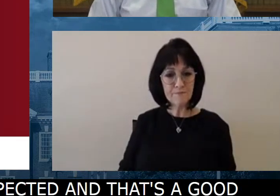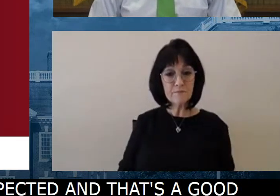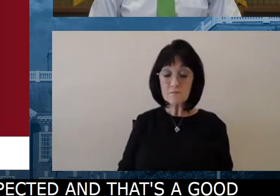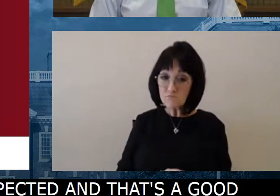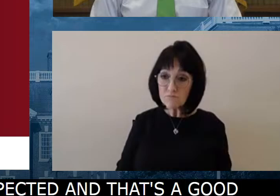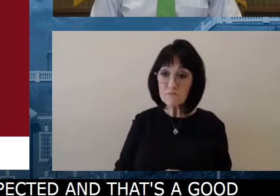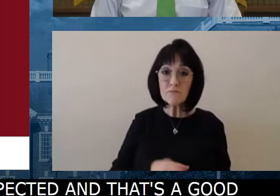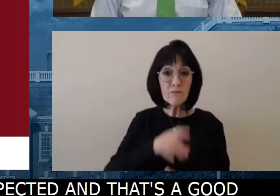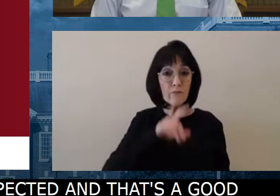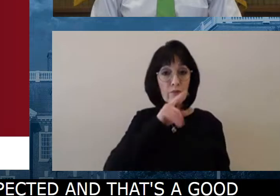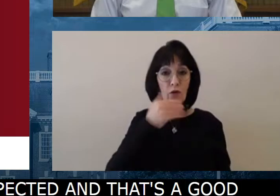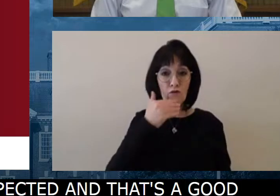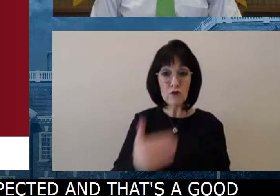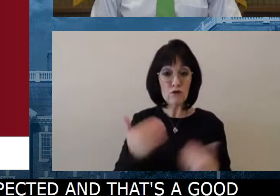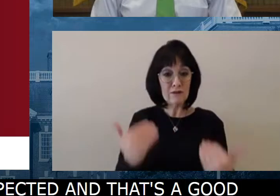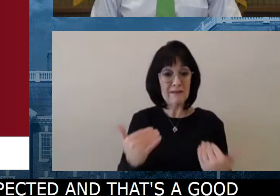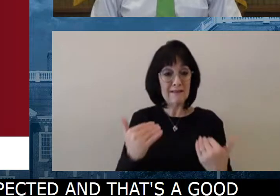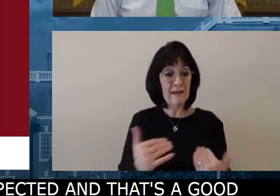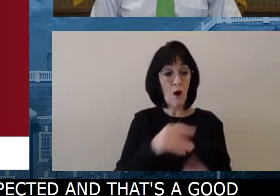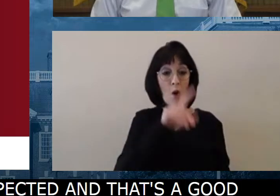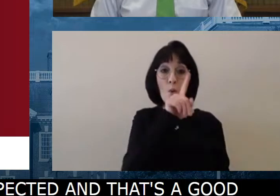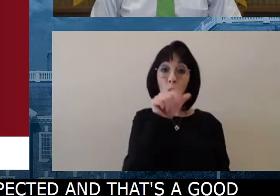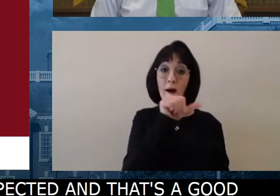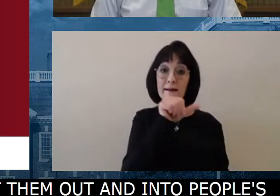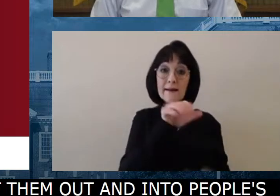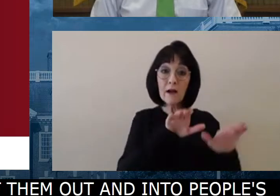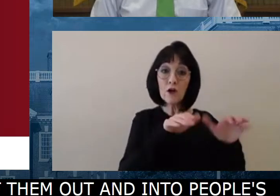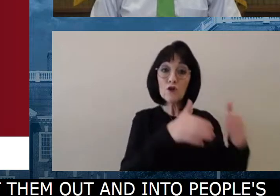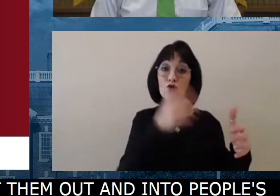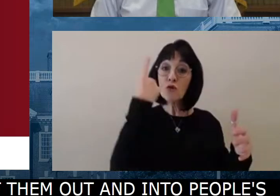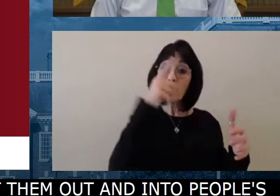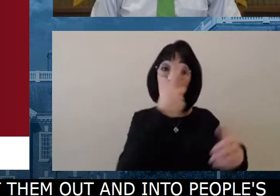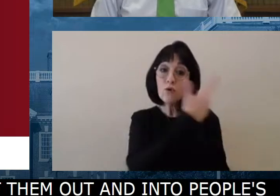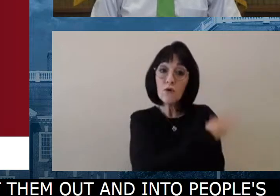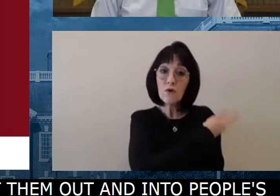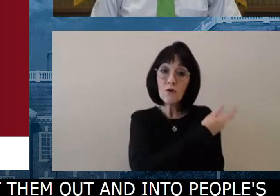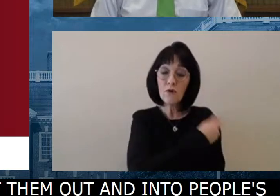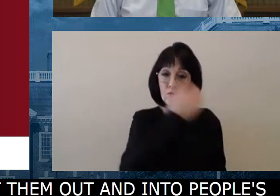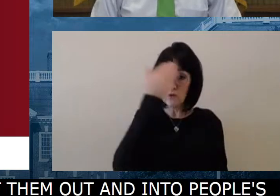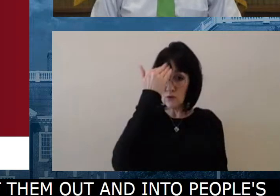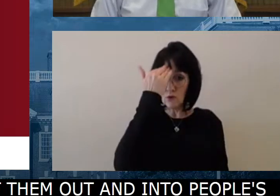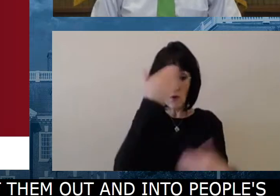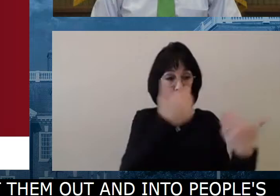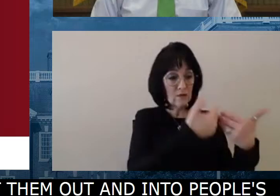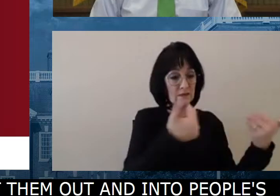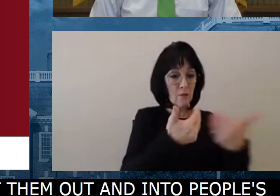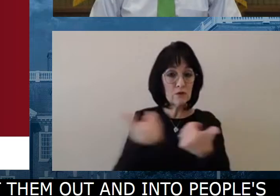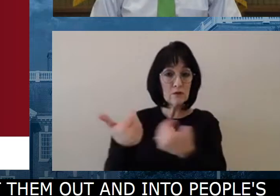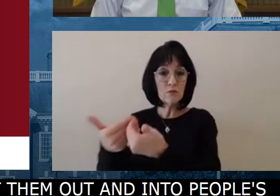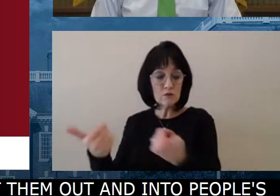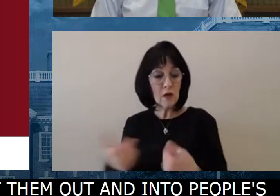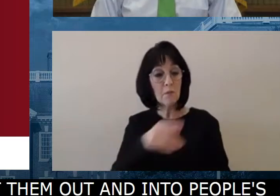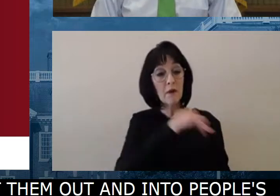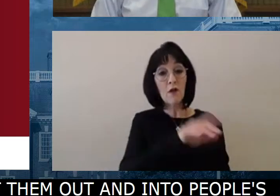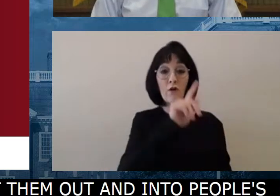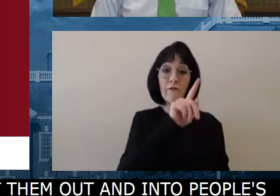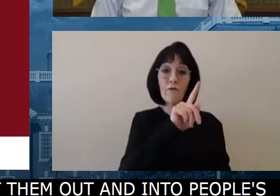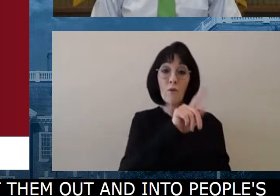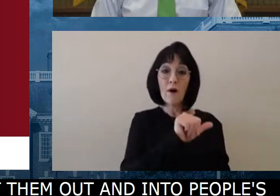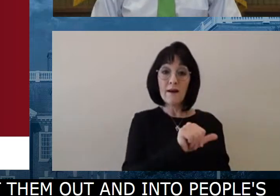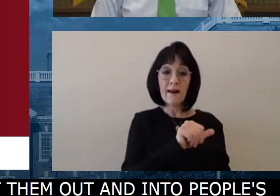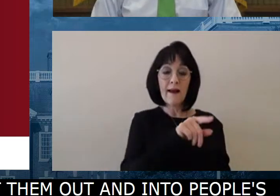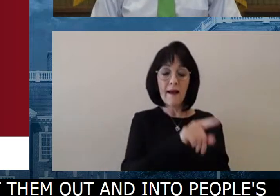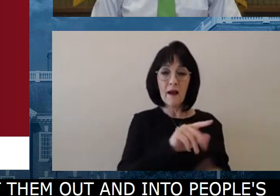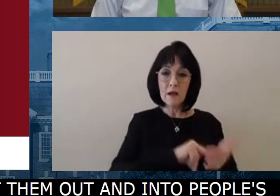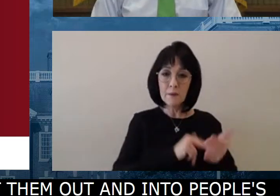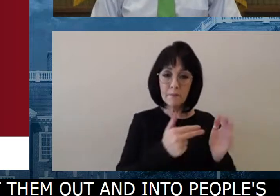up our 1A populations, first responders, law enforcement, healthcare workers, making it opportunities for them to get